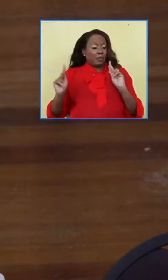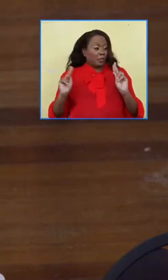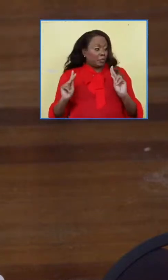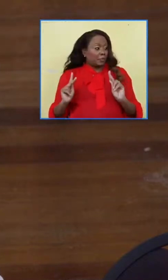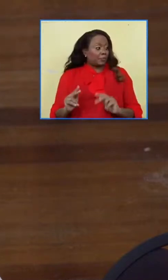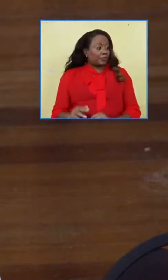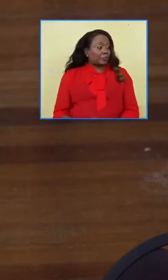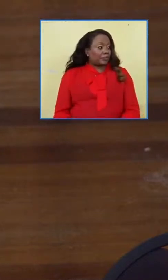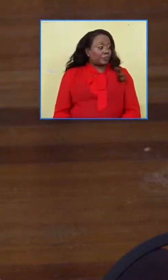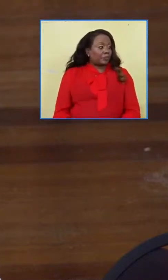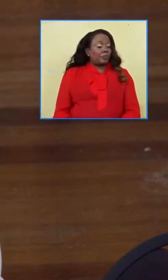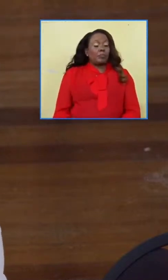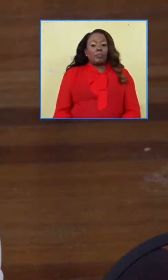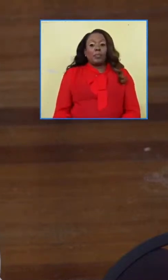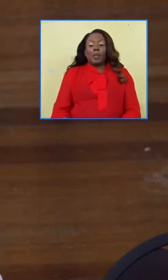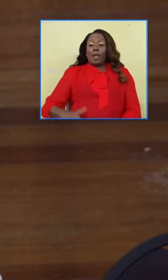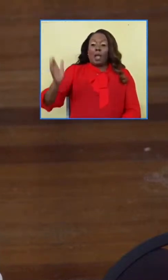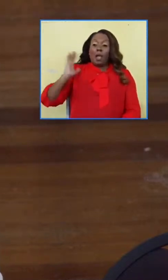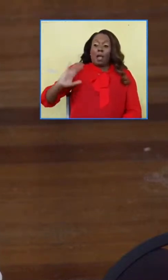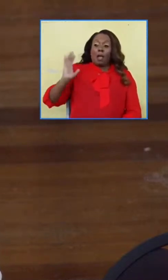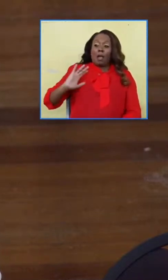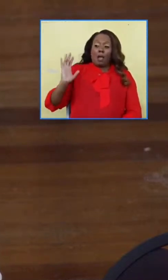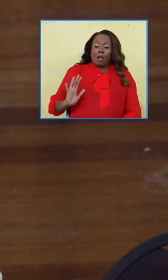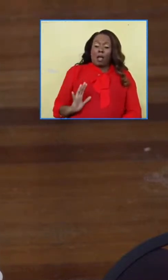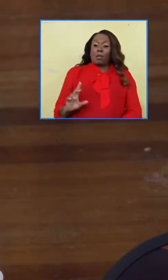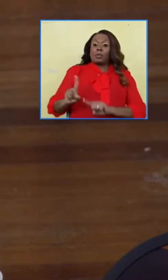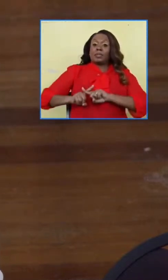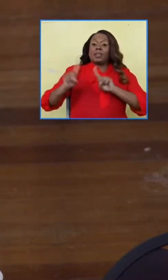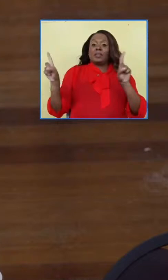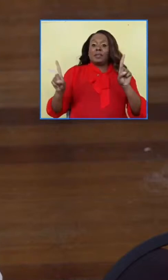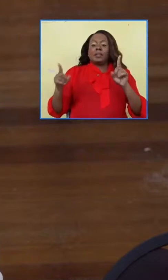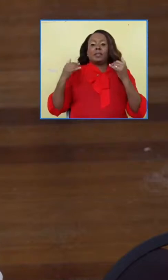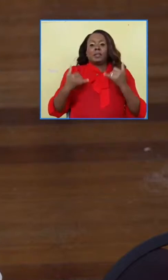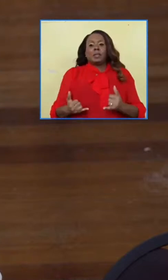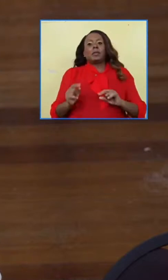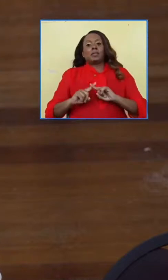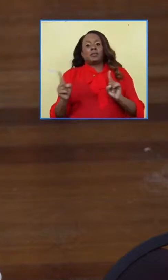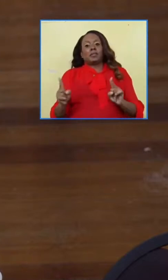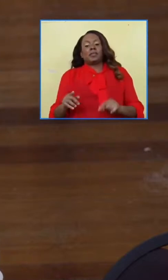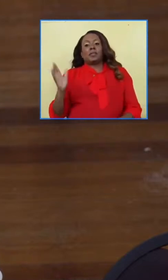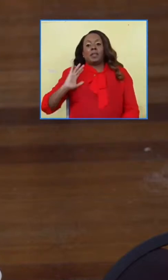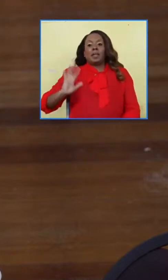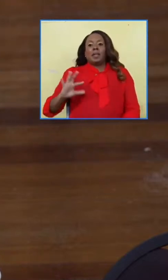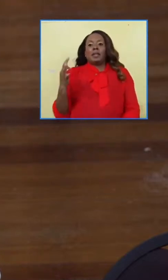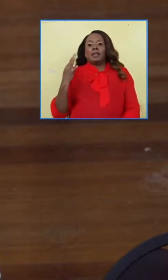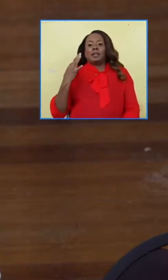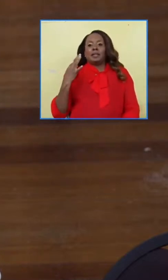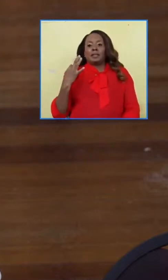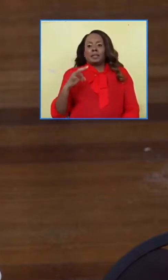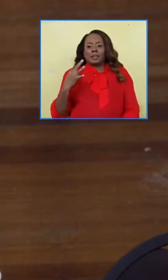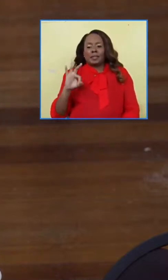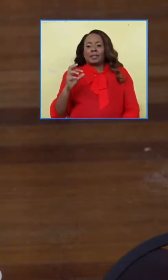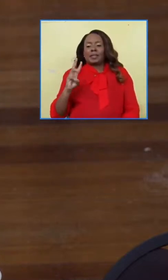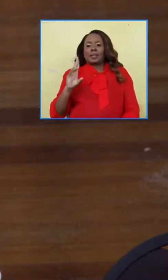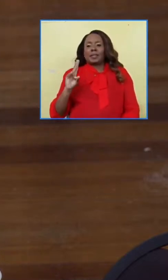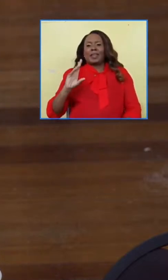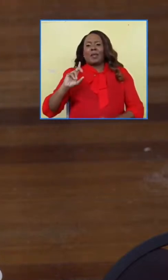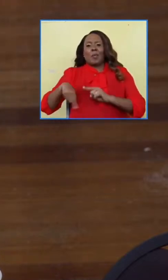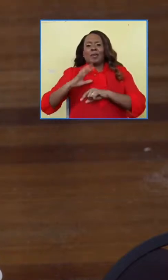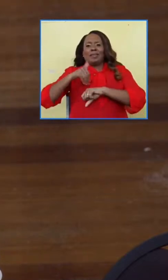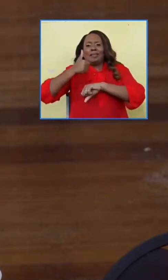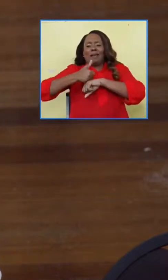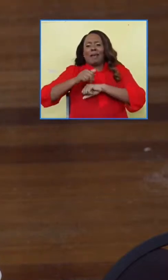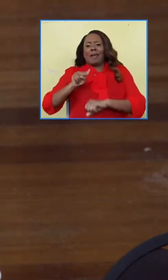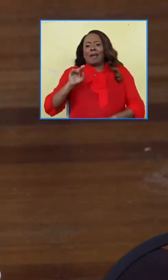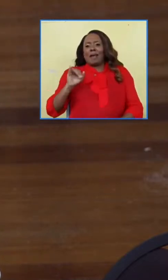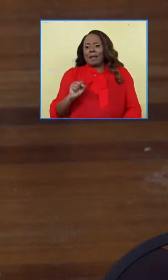the architects of this system anticipated. They built a house in 1967 that's obsolete today.